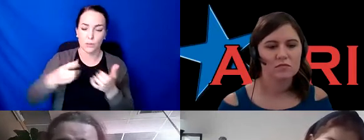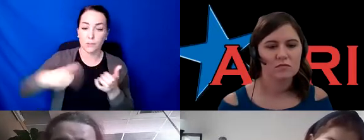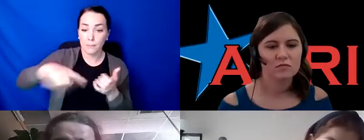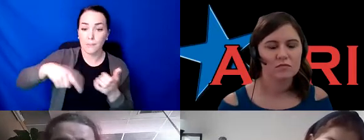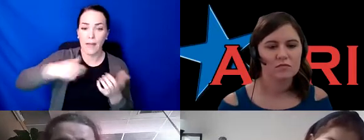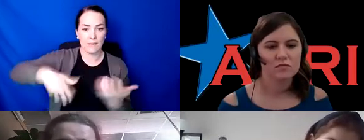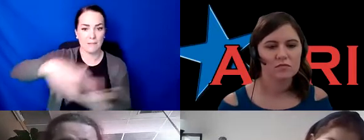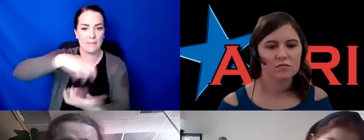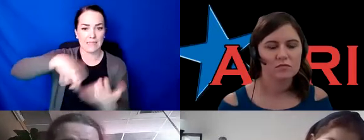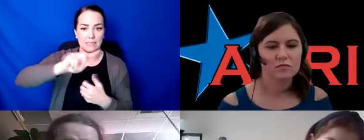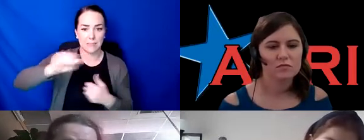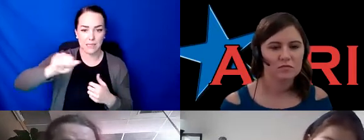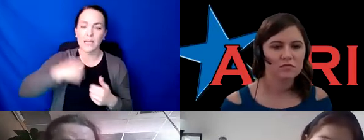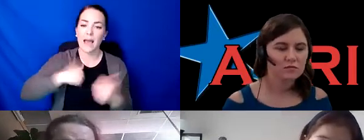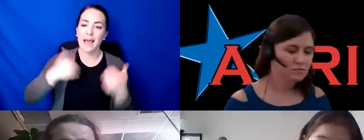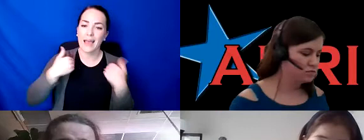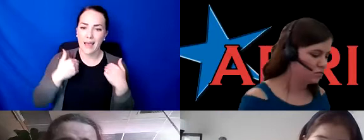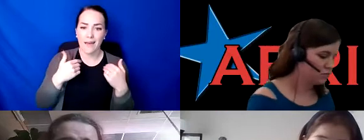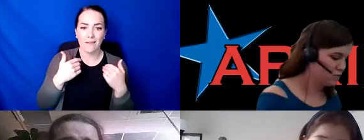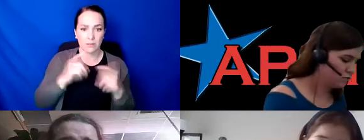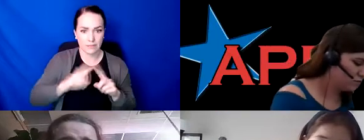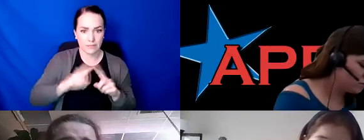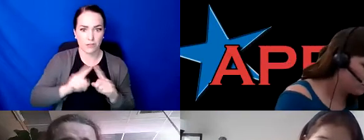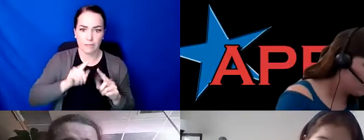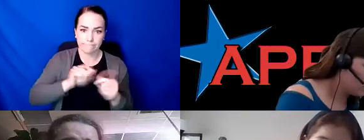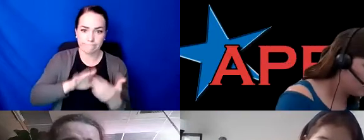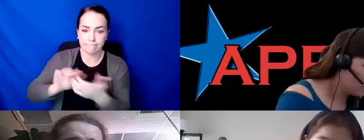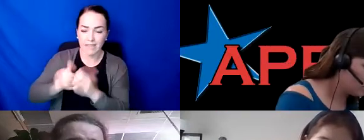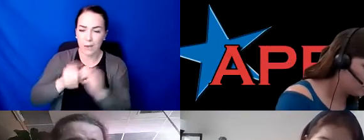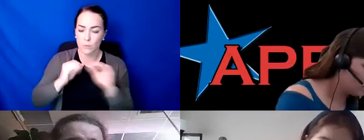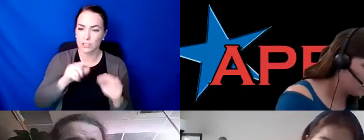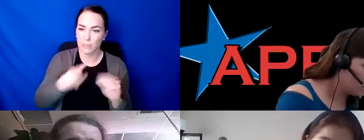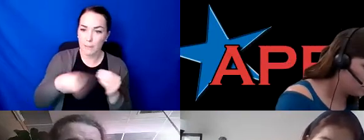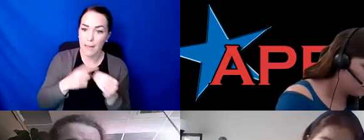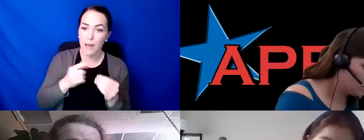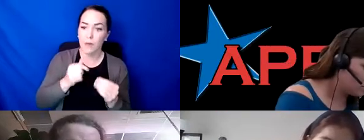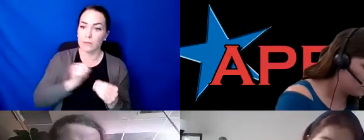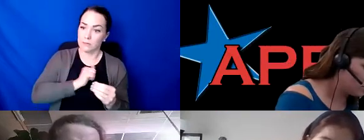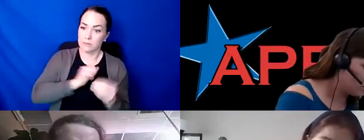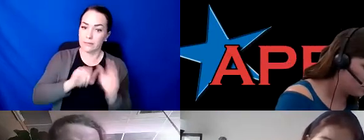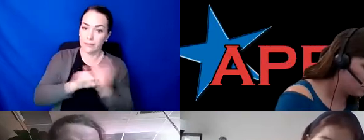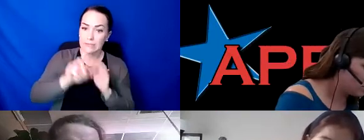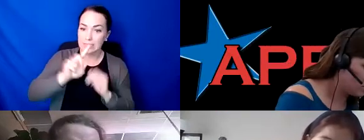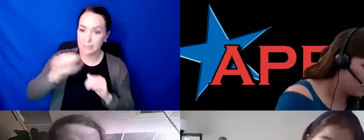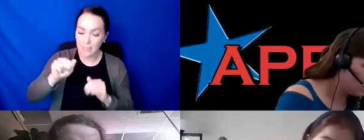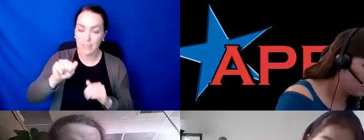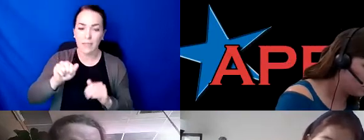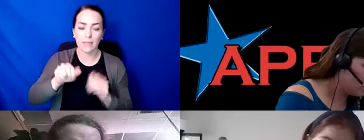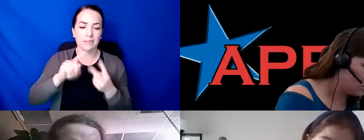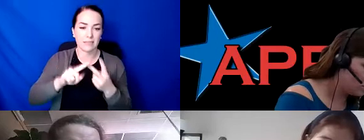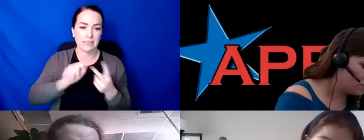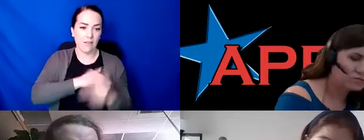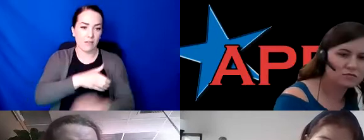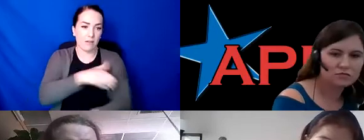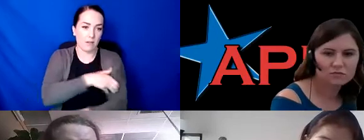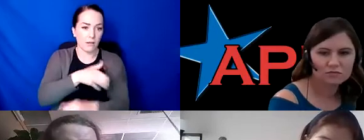about self-advocacy and self-empowerment, and really telling that the rest of the world can honestly, like, I'm not going to use an